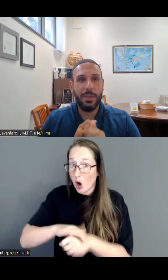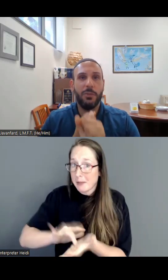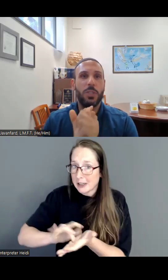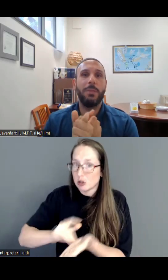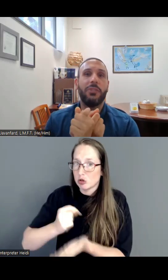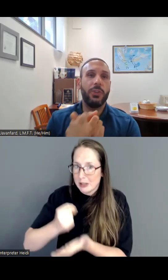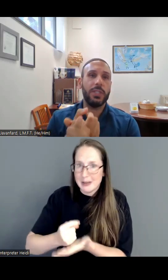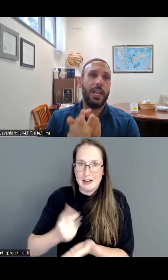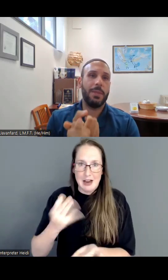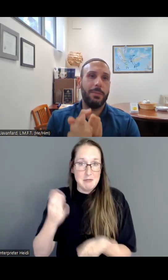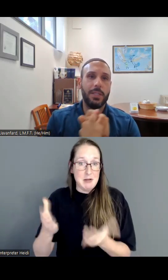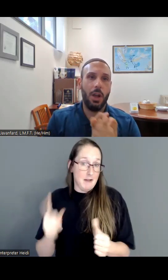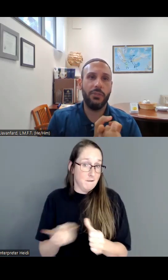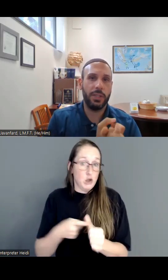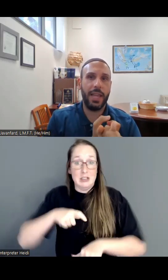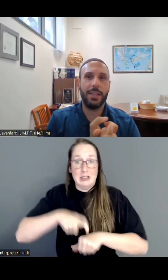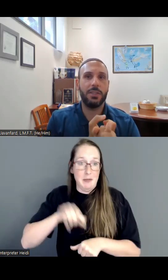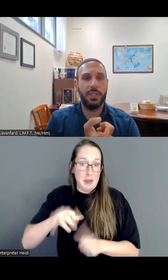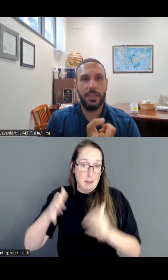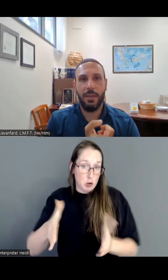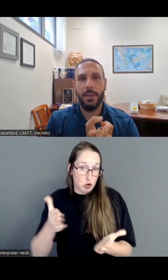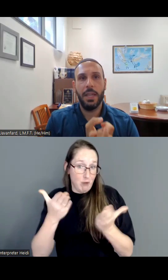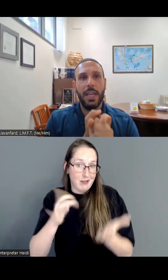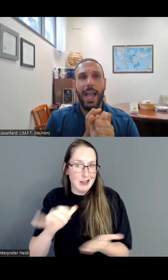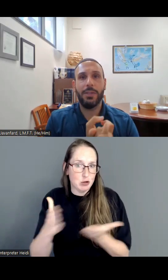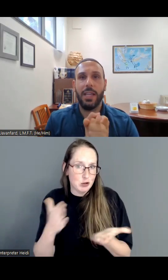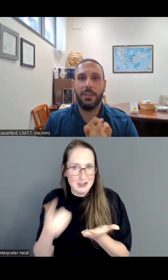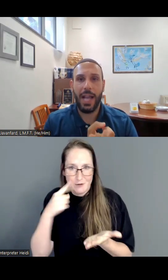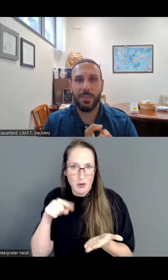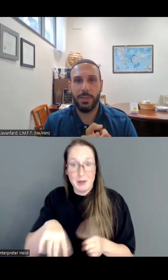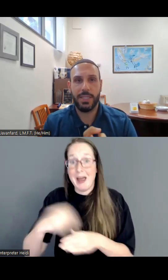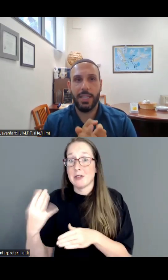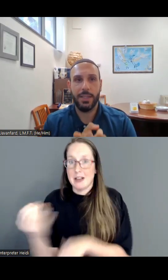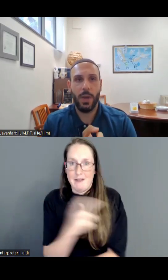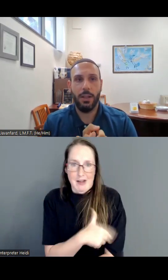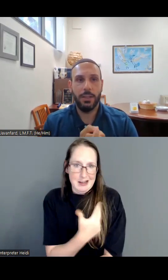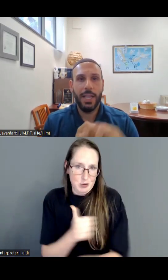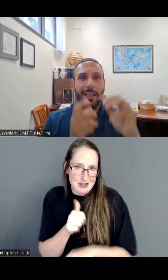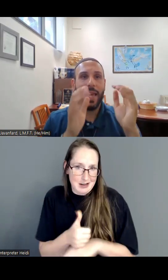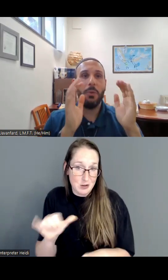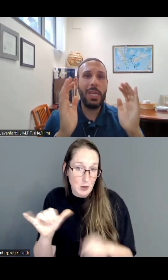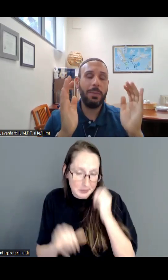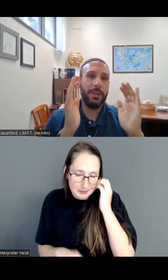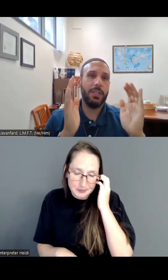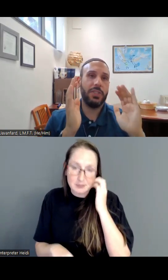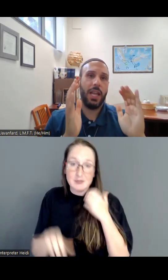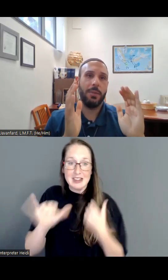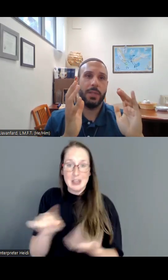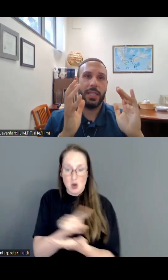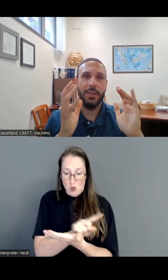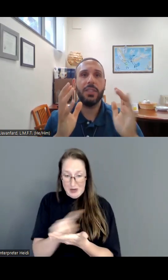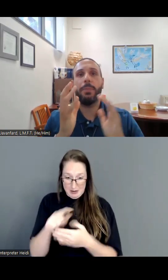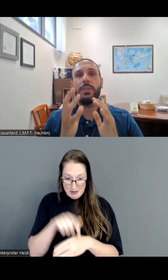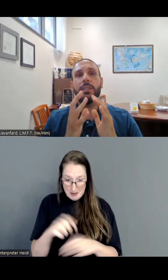treatment, which may be the first time that somebody's offering that service to them outside of a hospital setting as well. That week period of